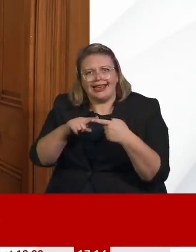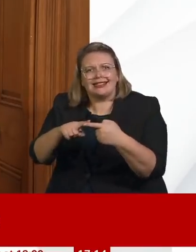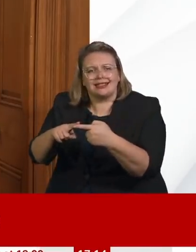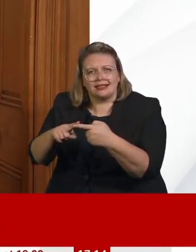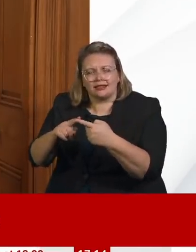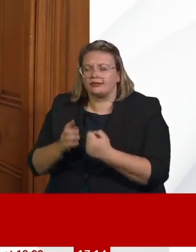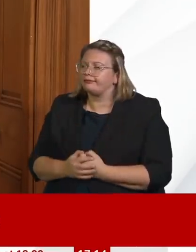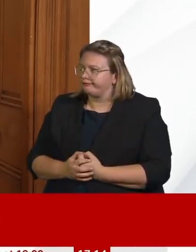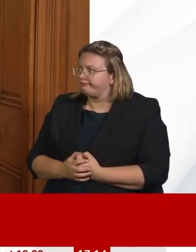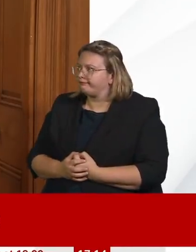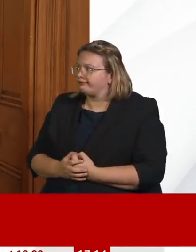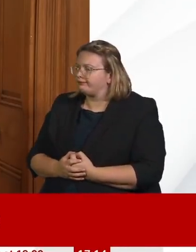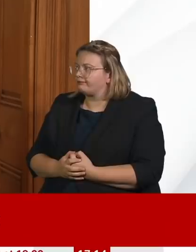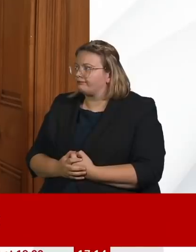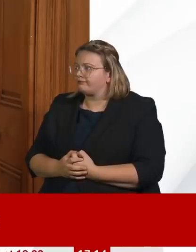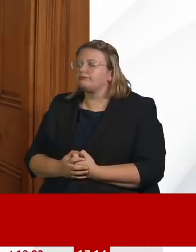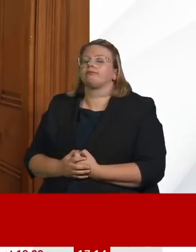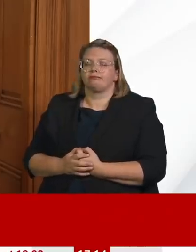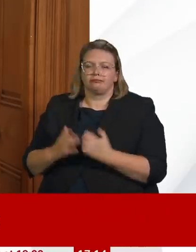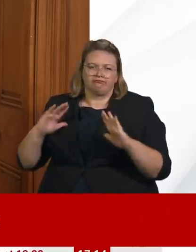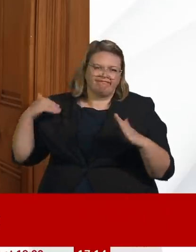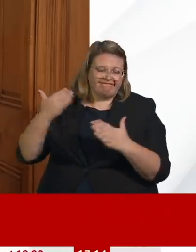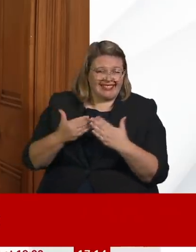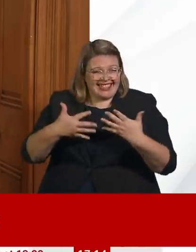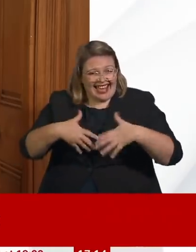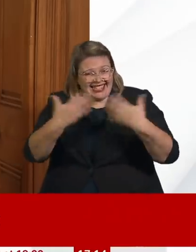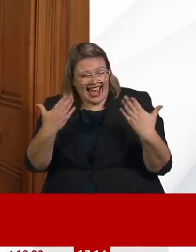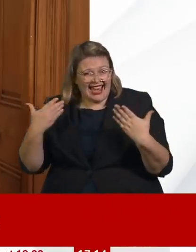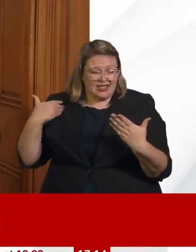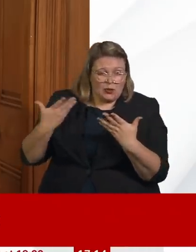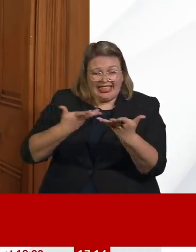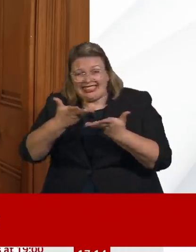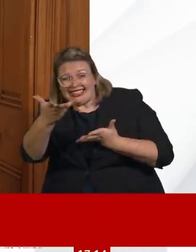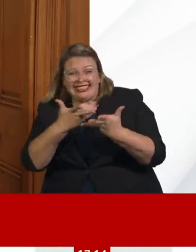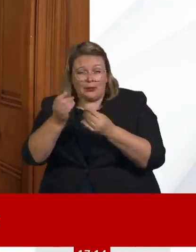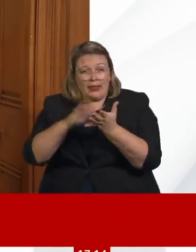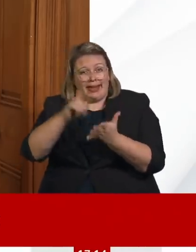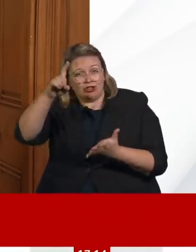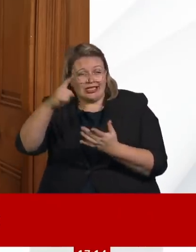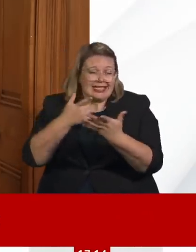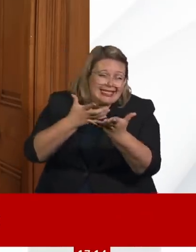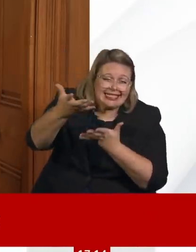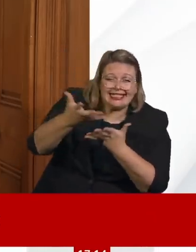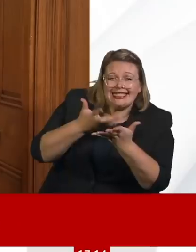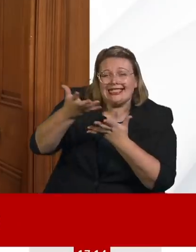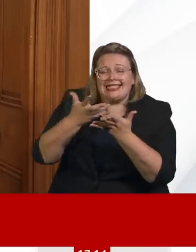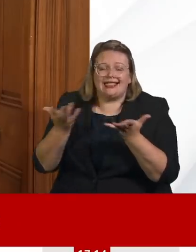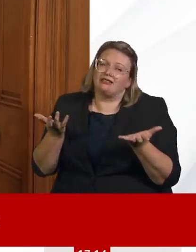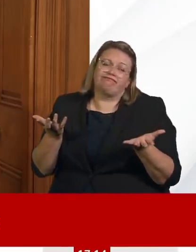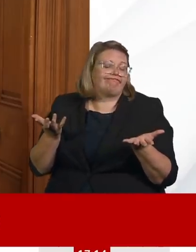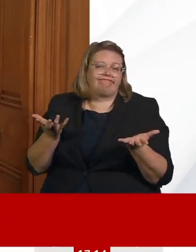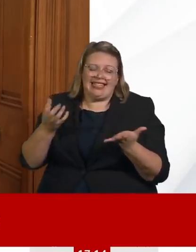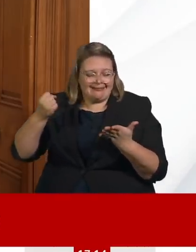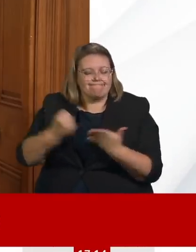an approach with local leaders in Greater Manchester, a joint approach. Unfortunately, agreement